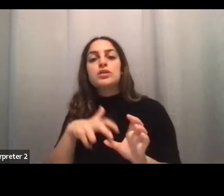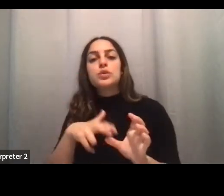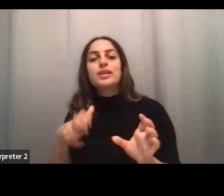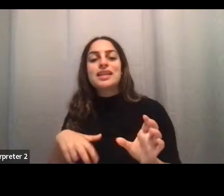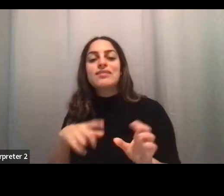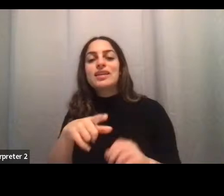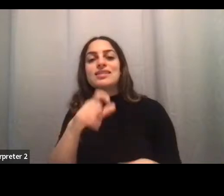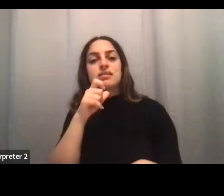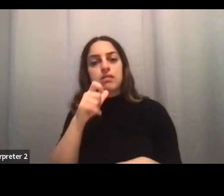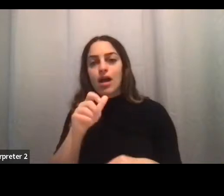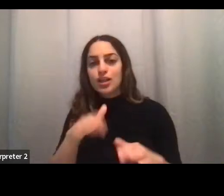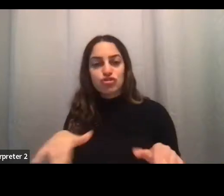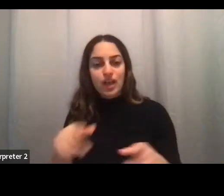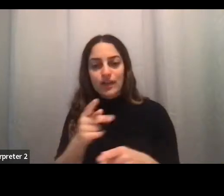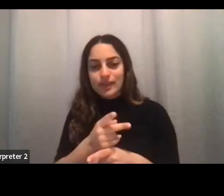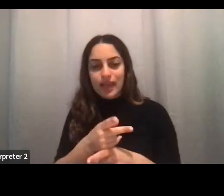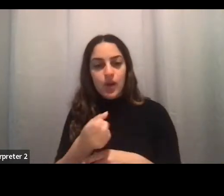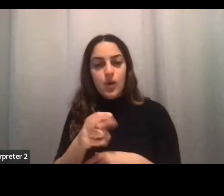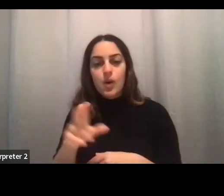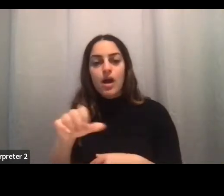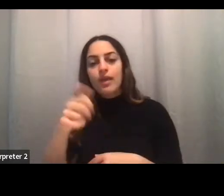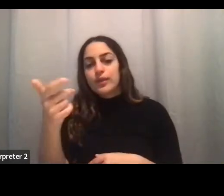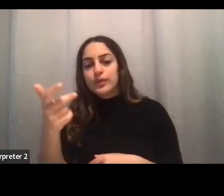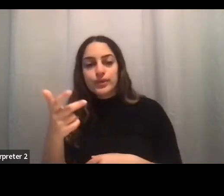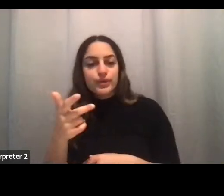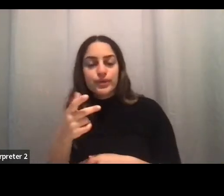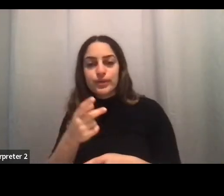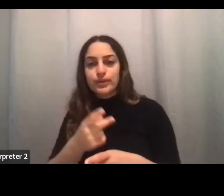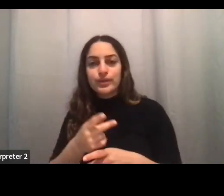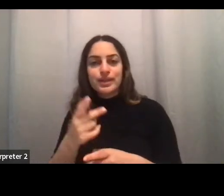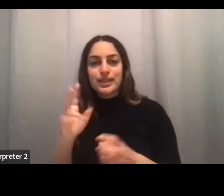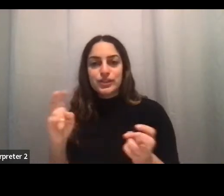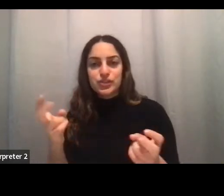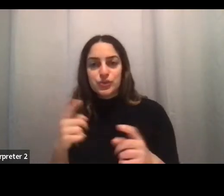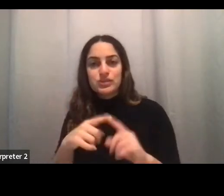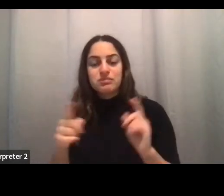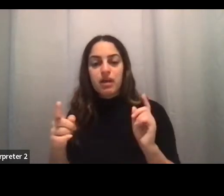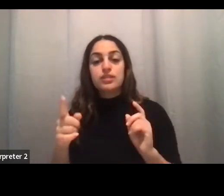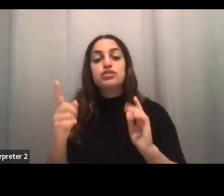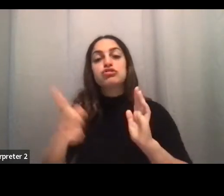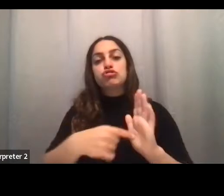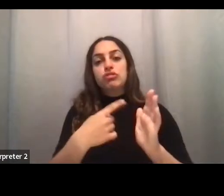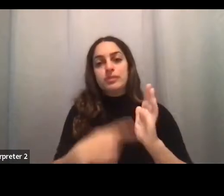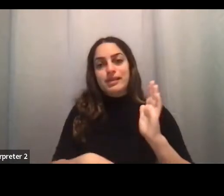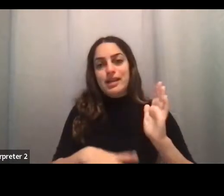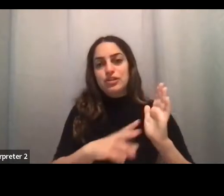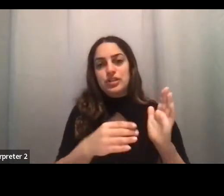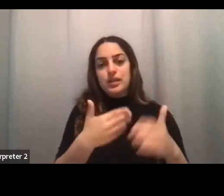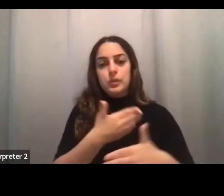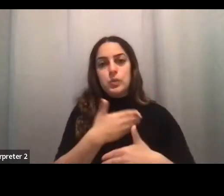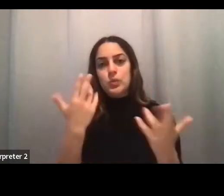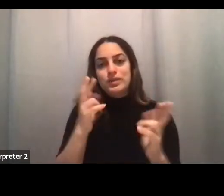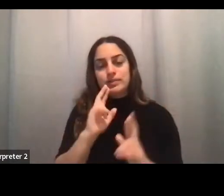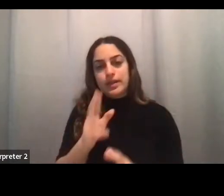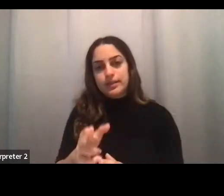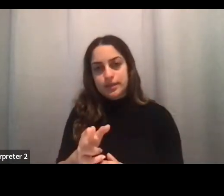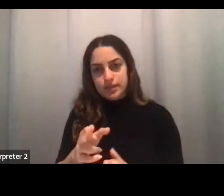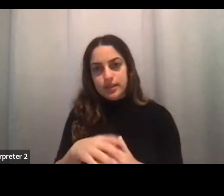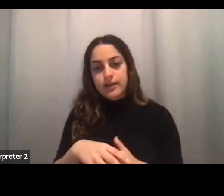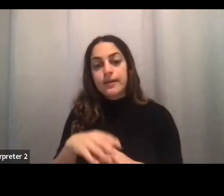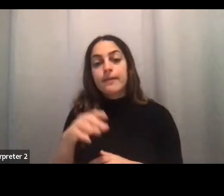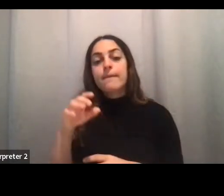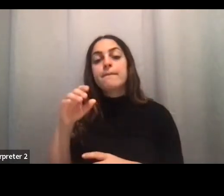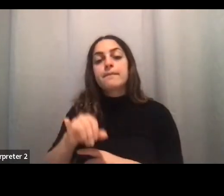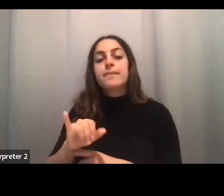care or other care issues but discrimination and lack of respect the infrastructure